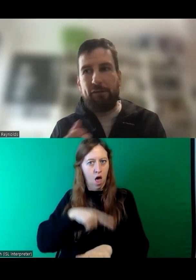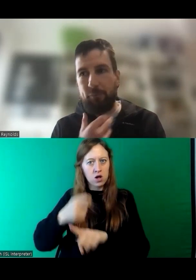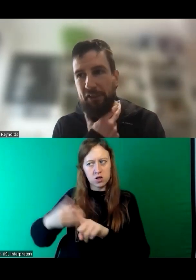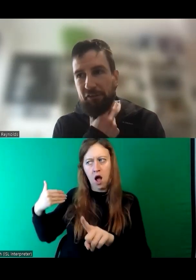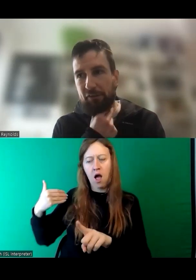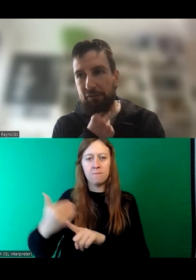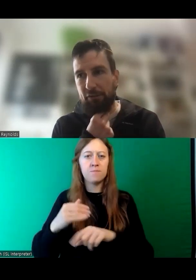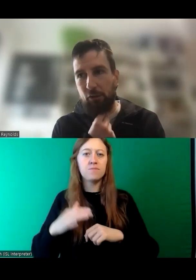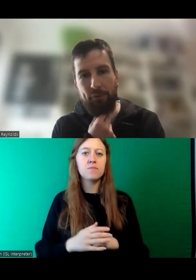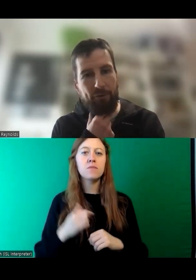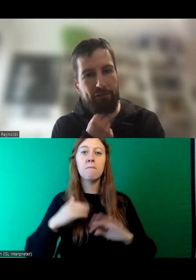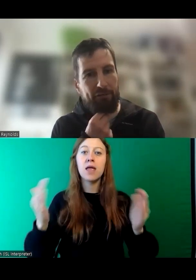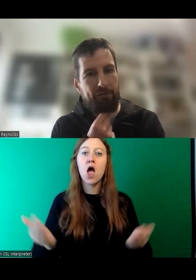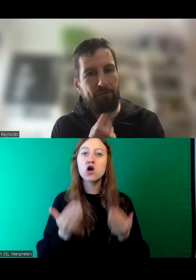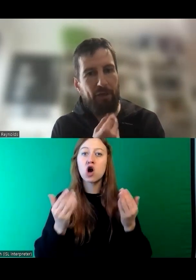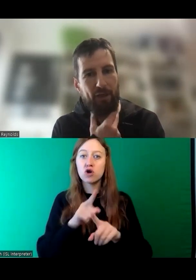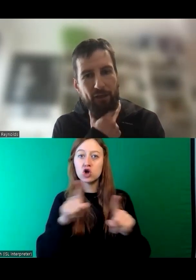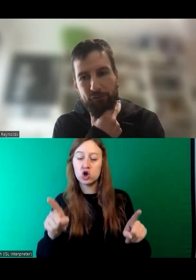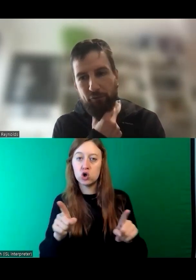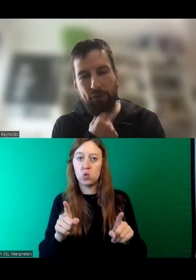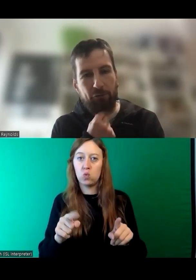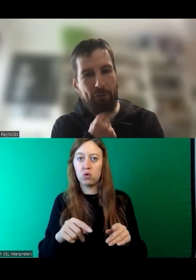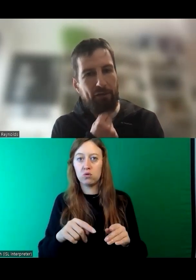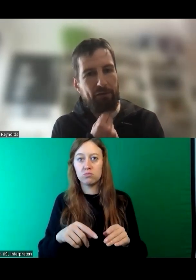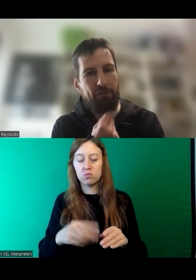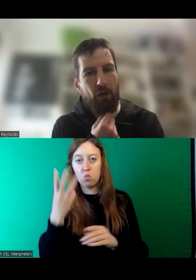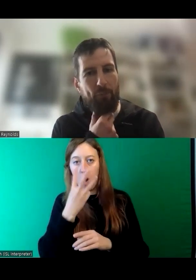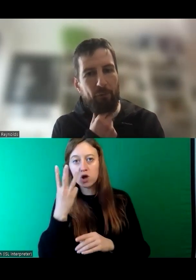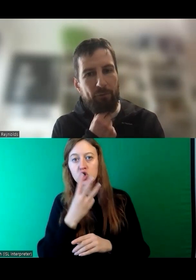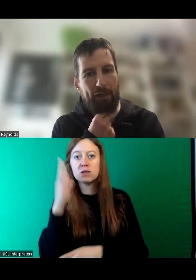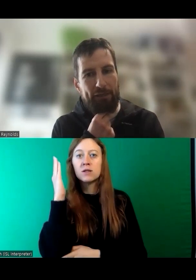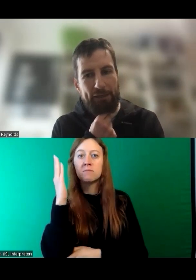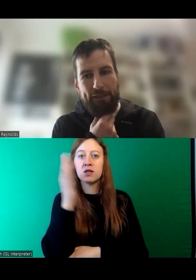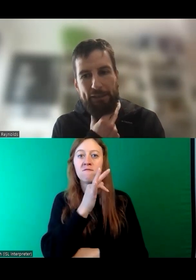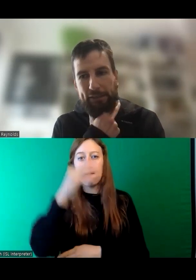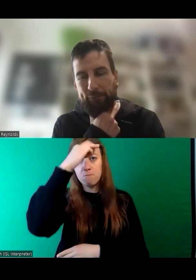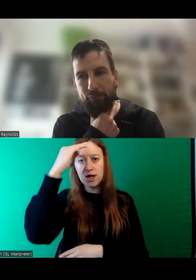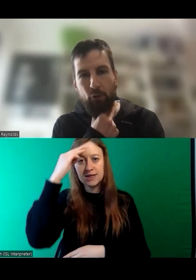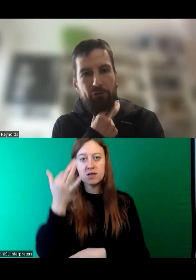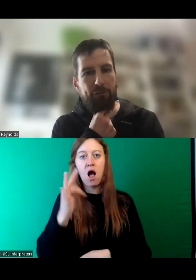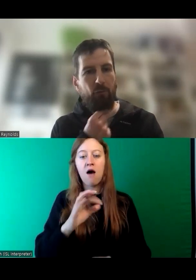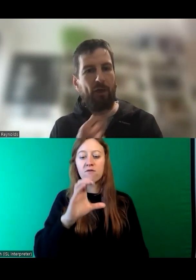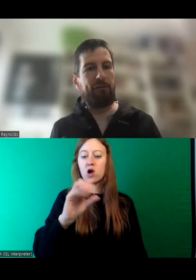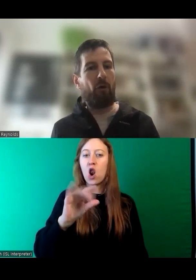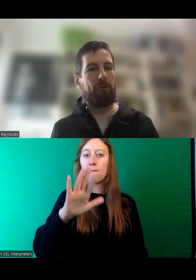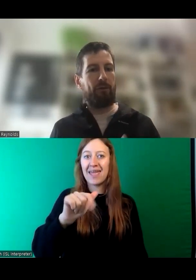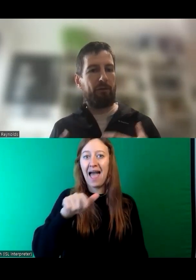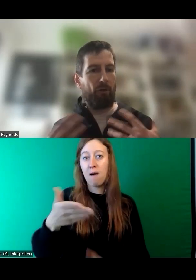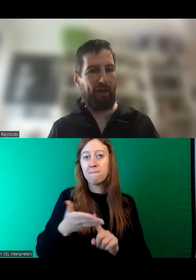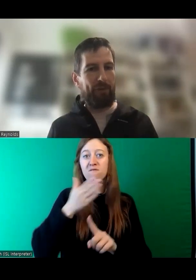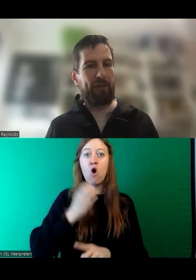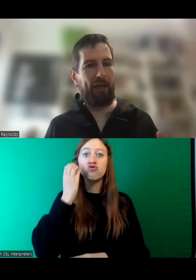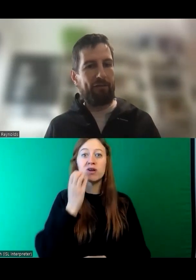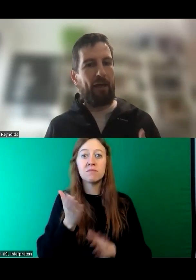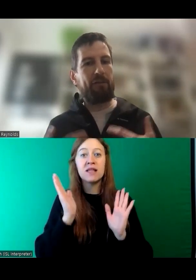at the speech that the Colombian president Gustavo Petro made at the COP summit back before Christmas, where he talked about